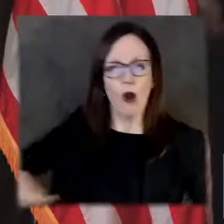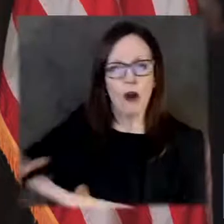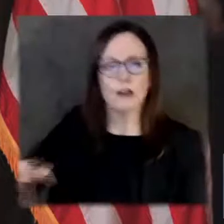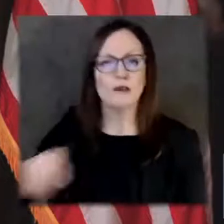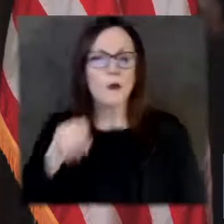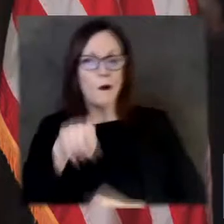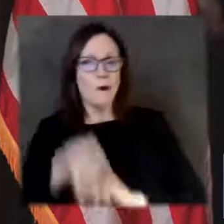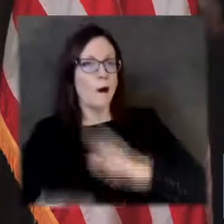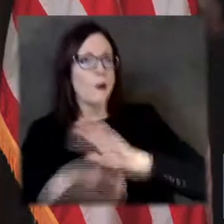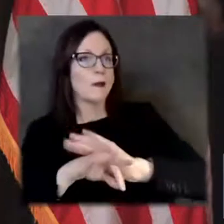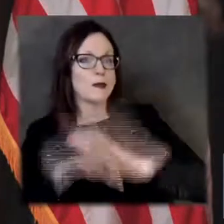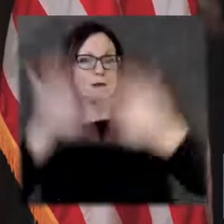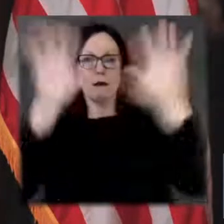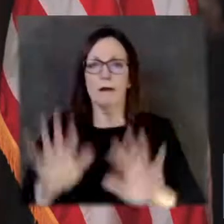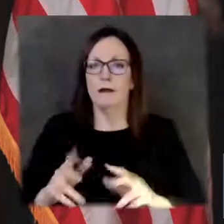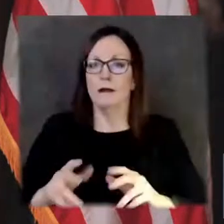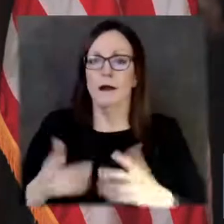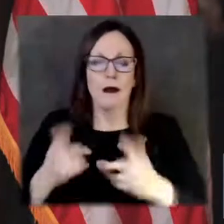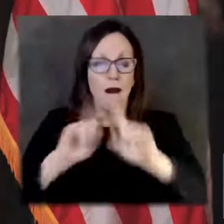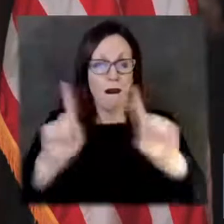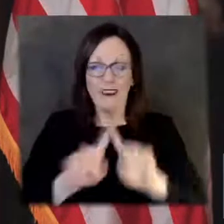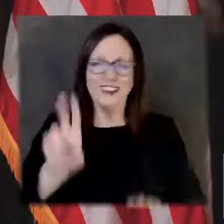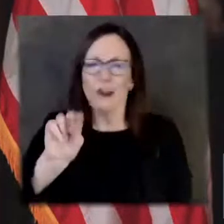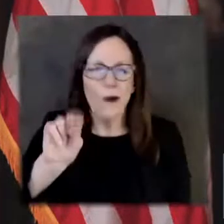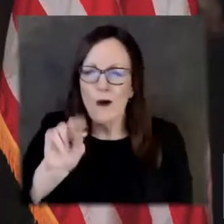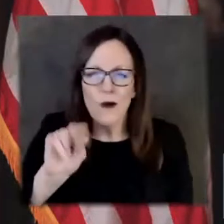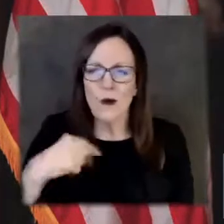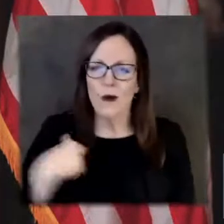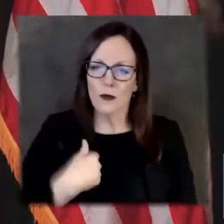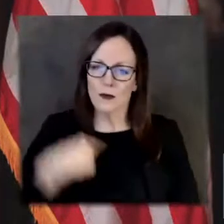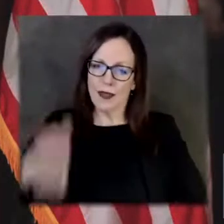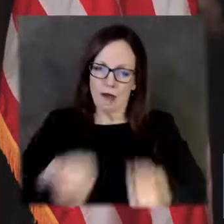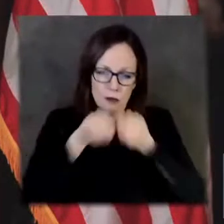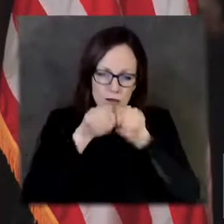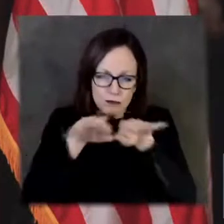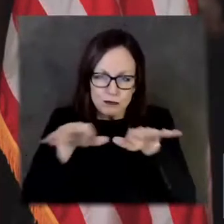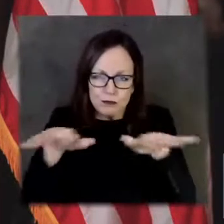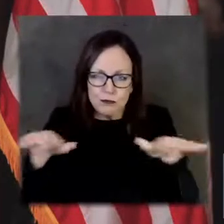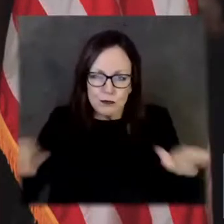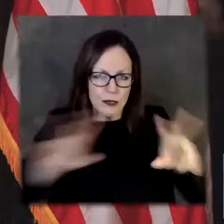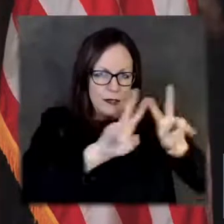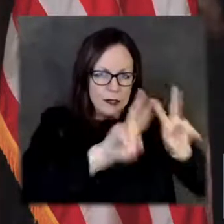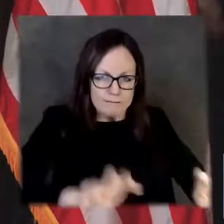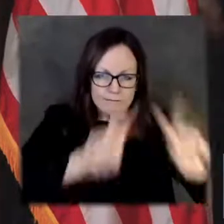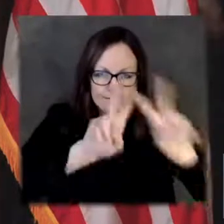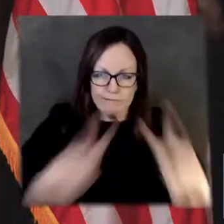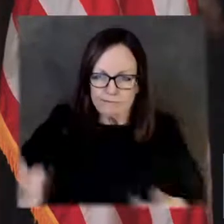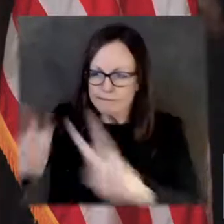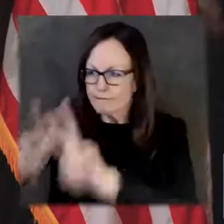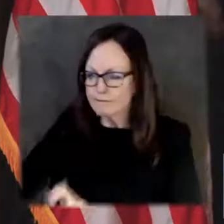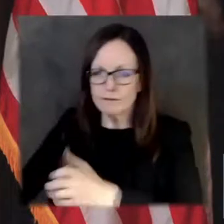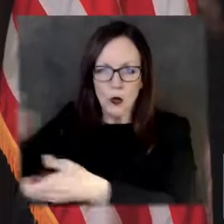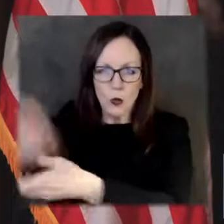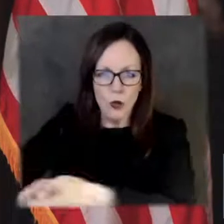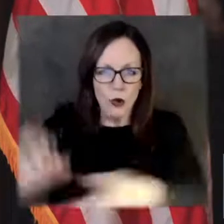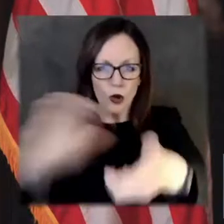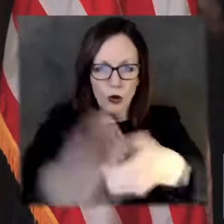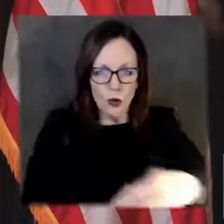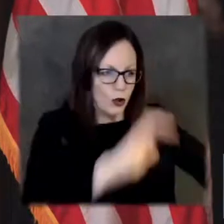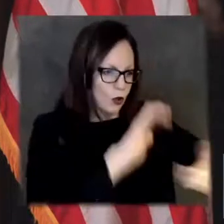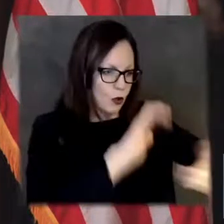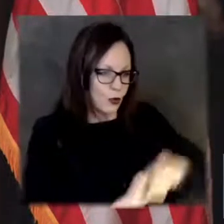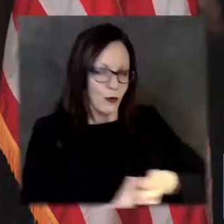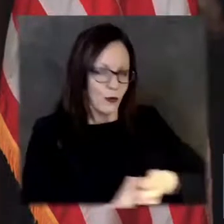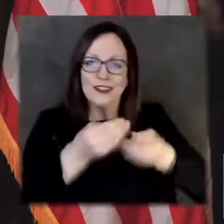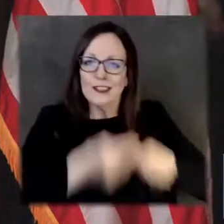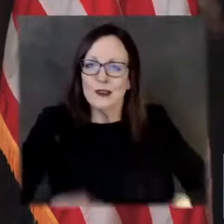we're ready for bold and urgent solutions that will stop treating these goals as mutually exclusive. We can and will